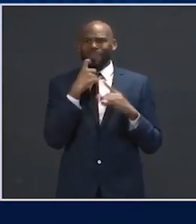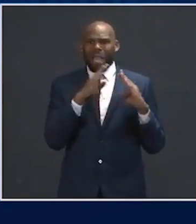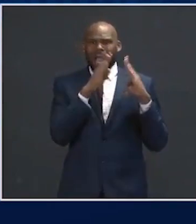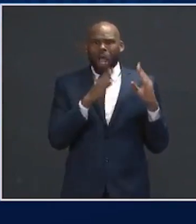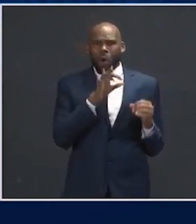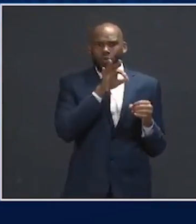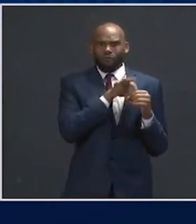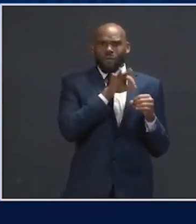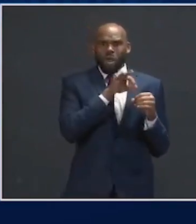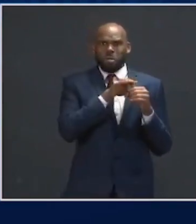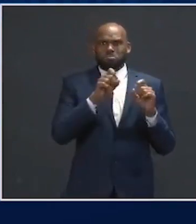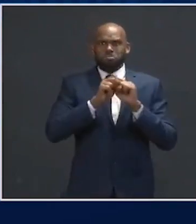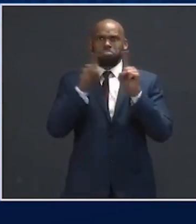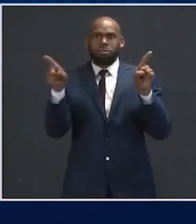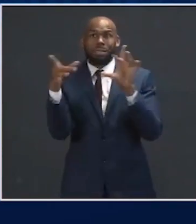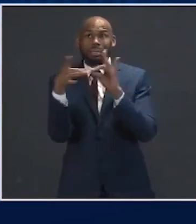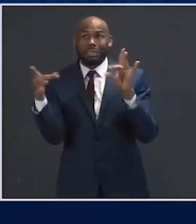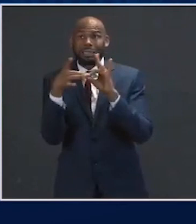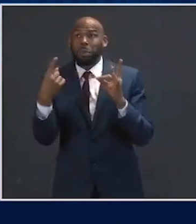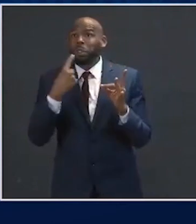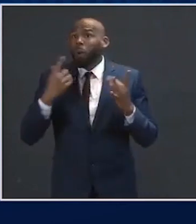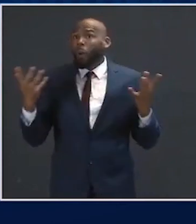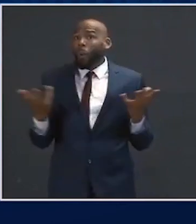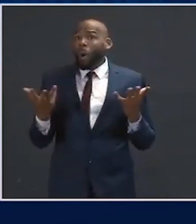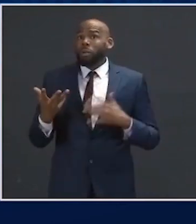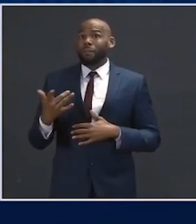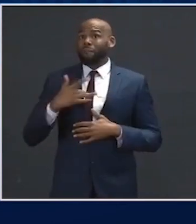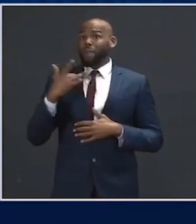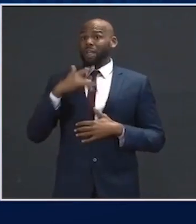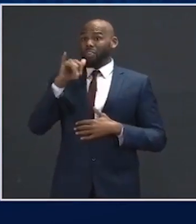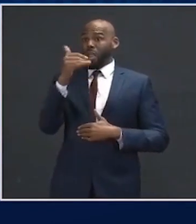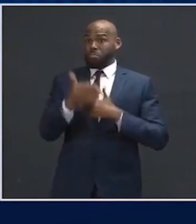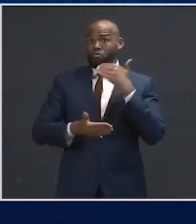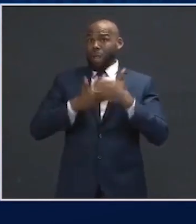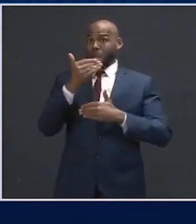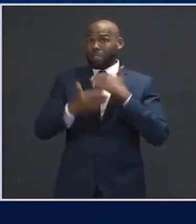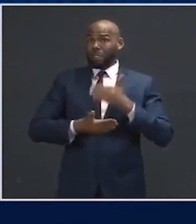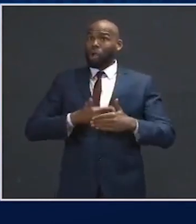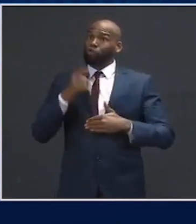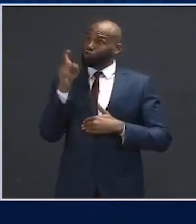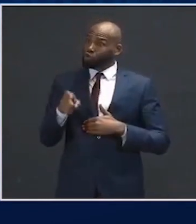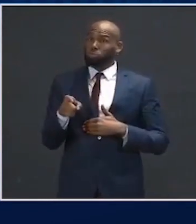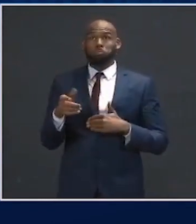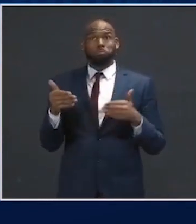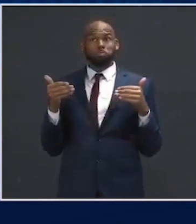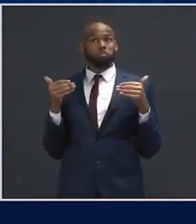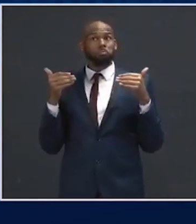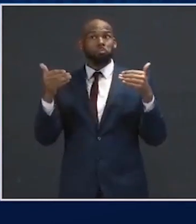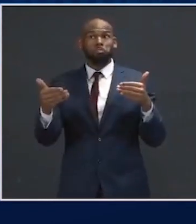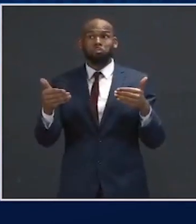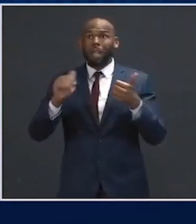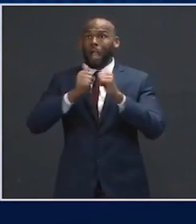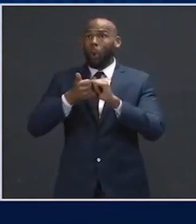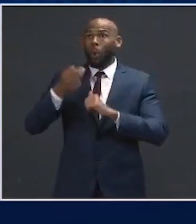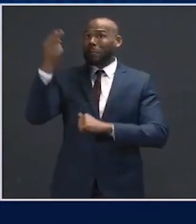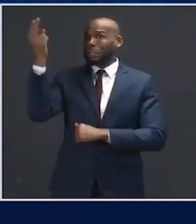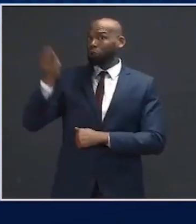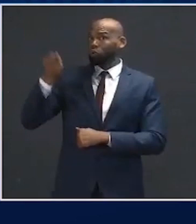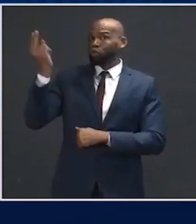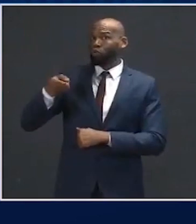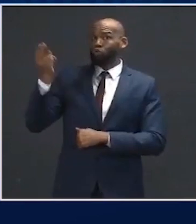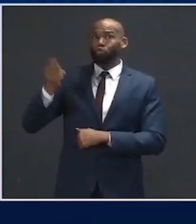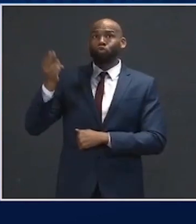ago, and he made clear in that statement that he felt the process should proceed as history, and